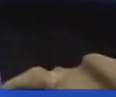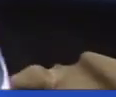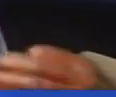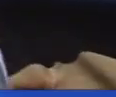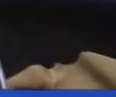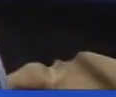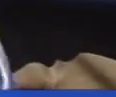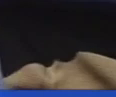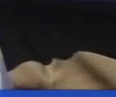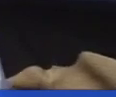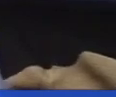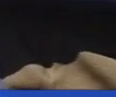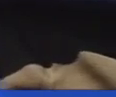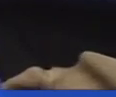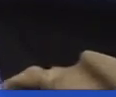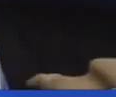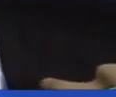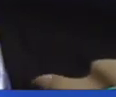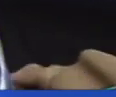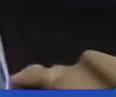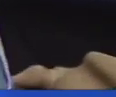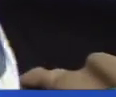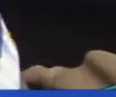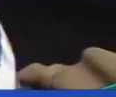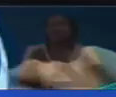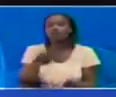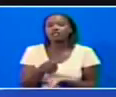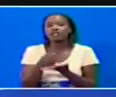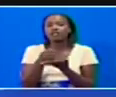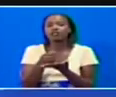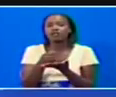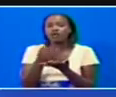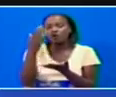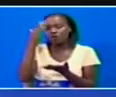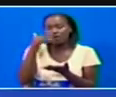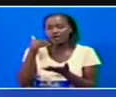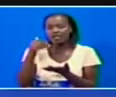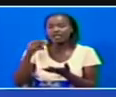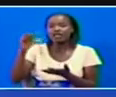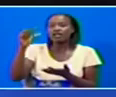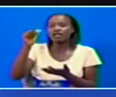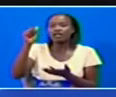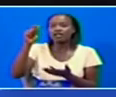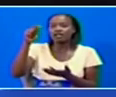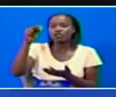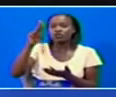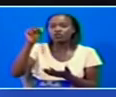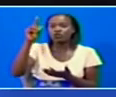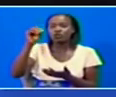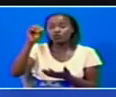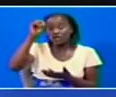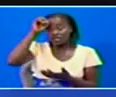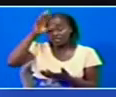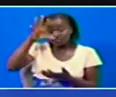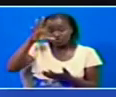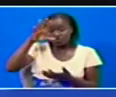Hata tunataka kuarika rais mwenyewe aingilie kati kwa sababu Gatundu North in Kiambu County ndio imeongoza, Mount Kenya